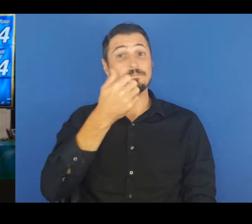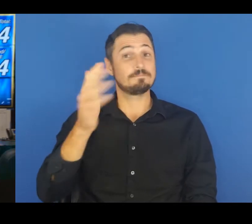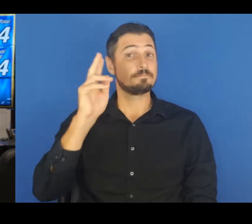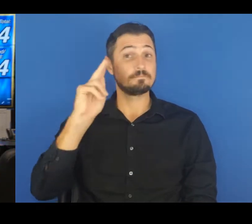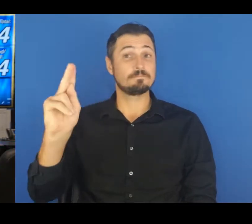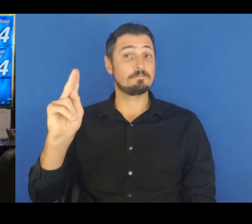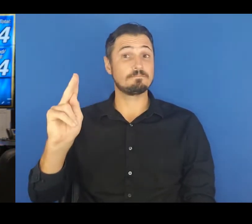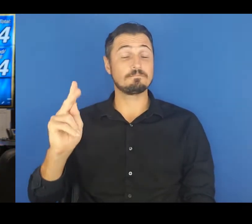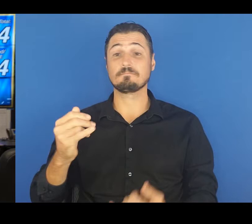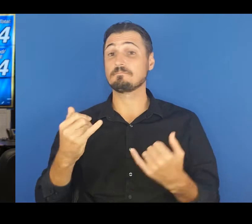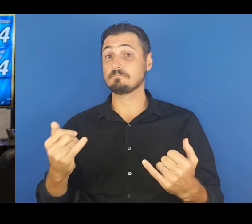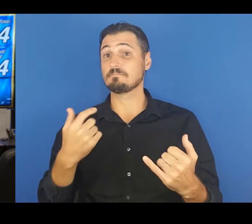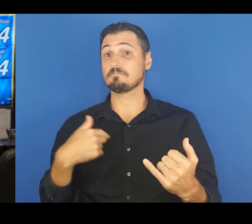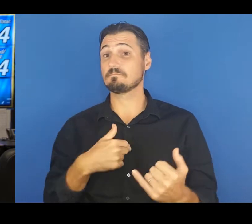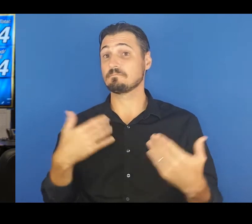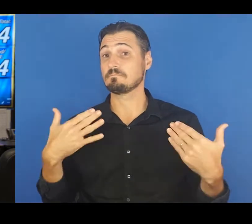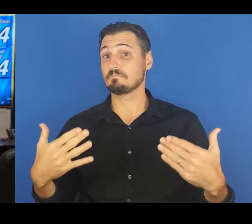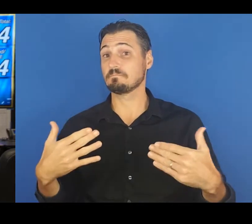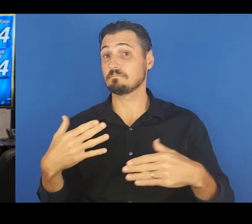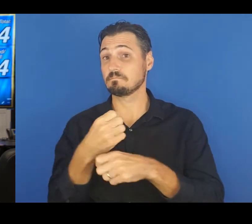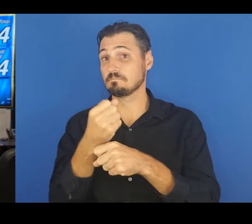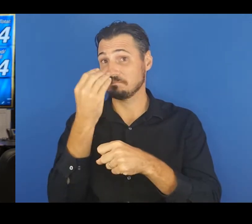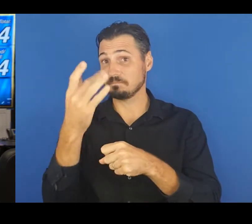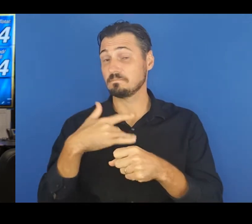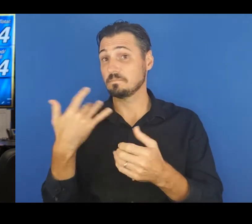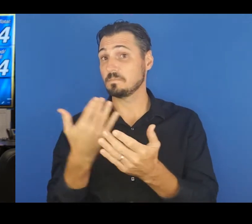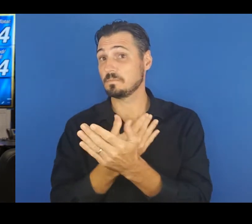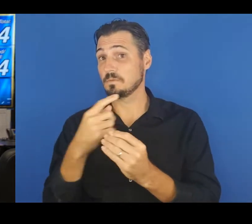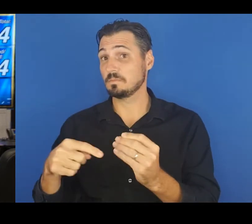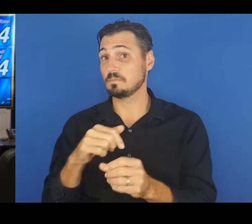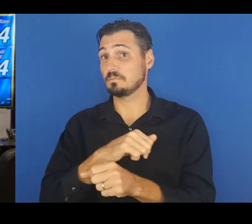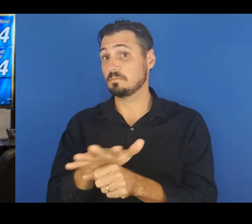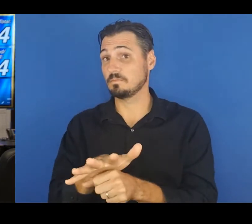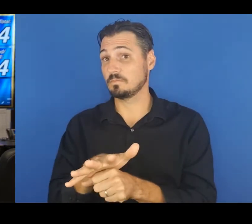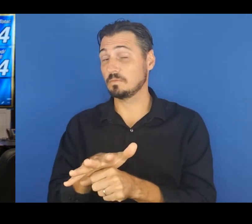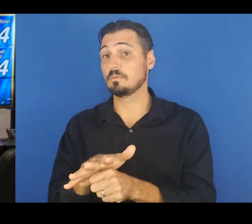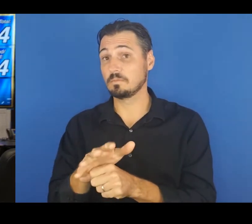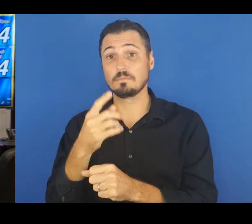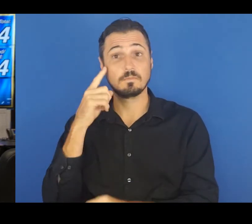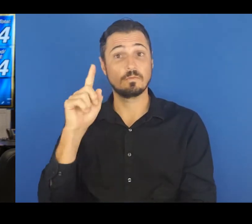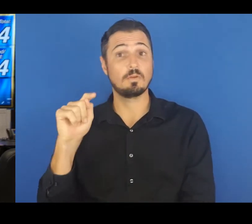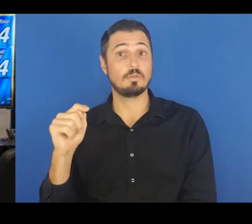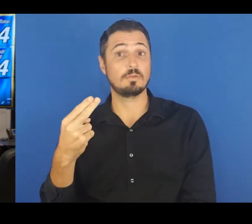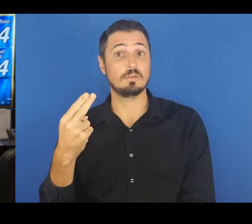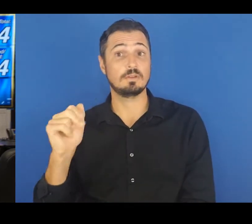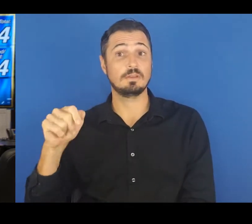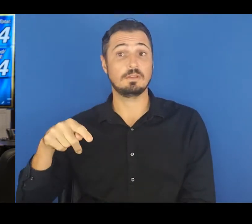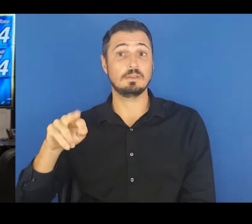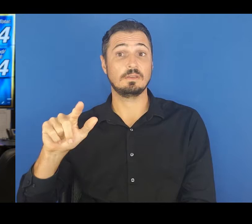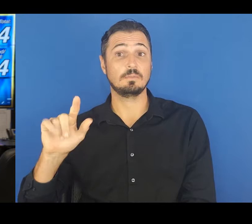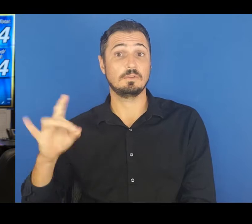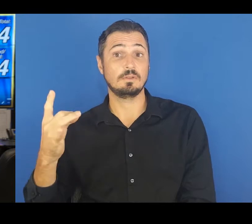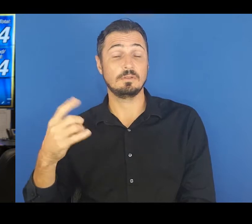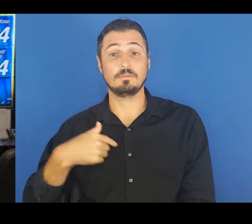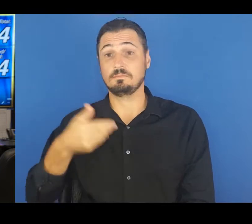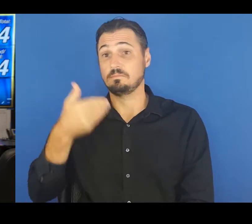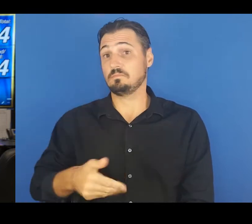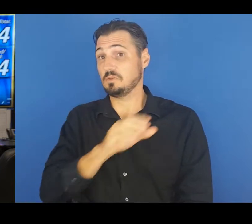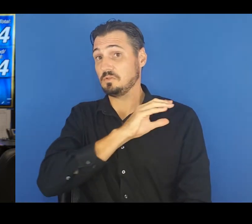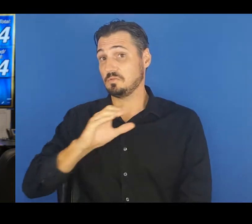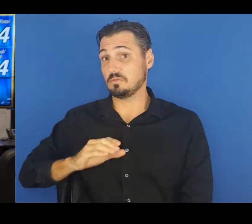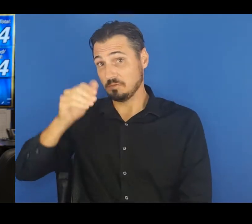Aloha Kauai. Here is our COVID-19 briefing from Team Kauai for Thursday, April 8th.